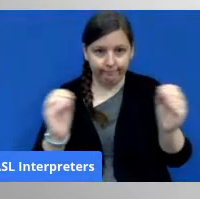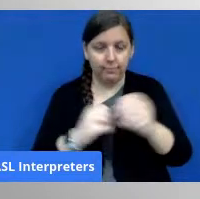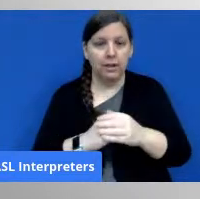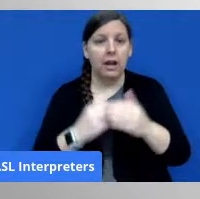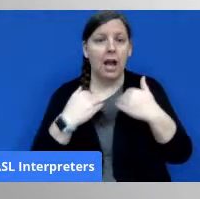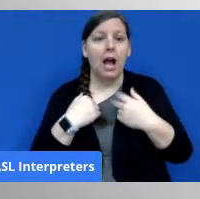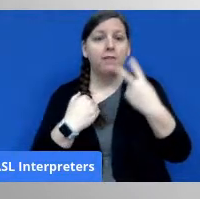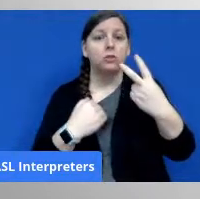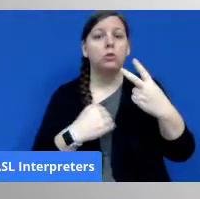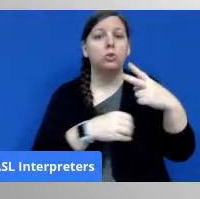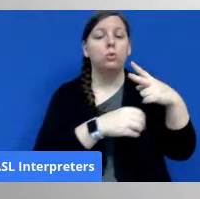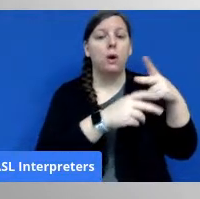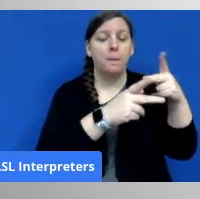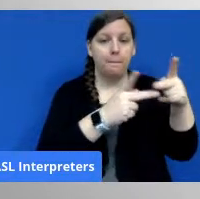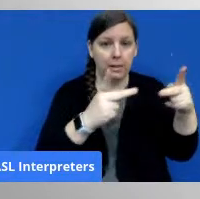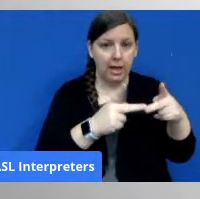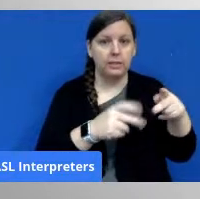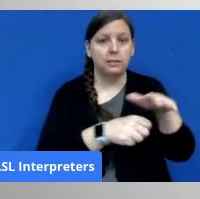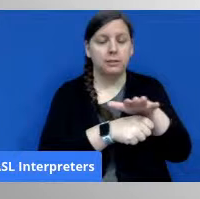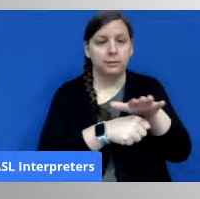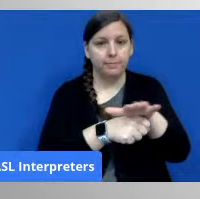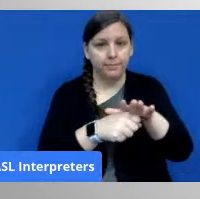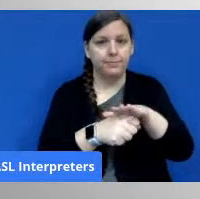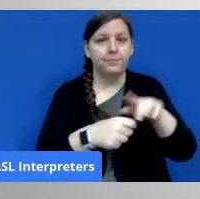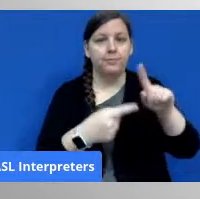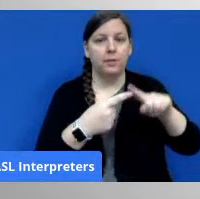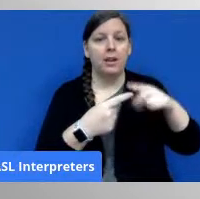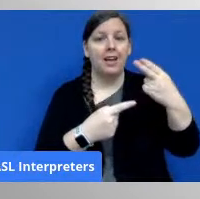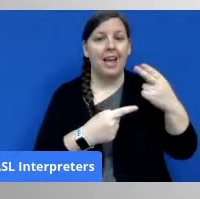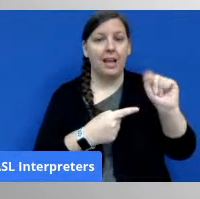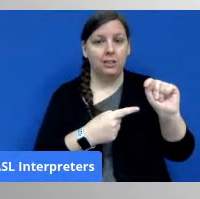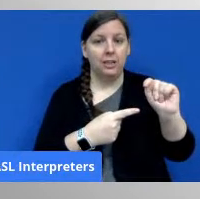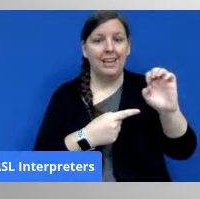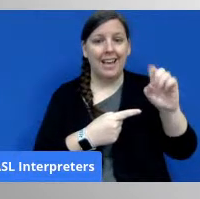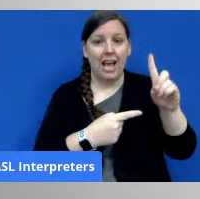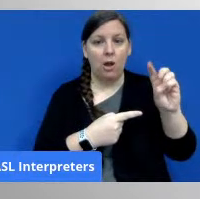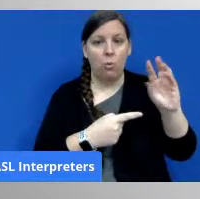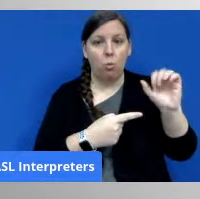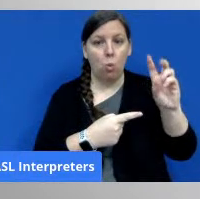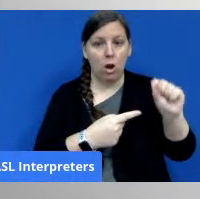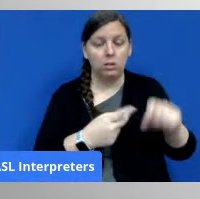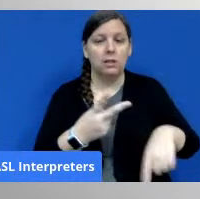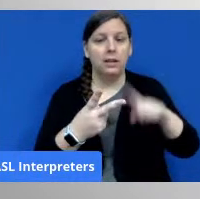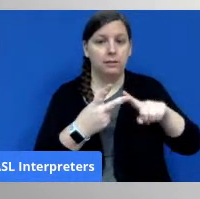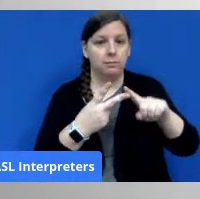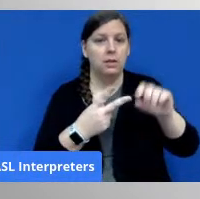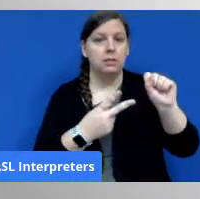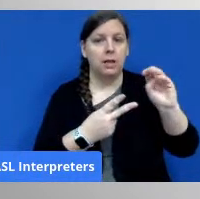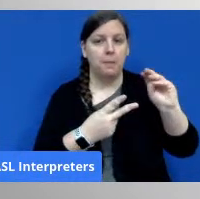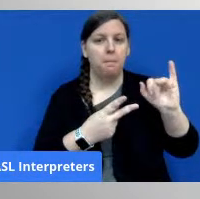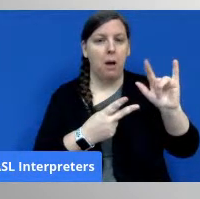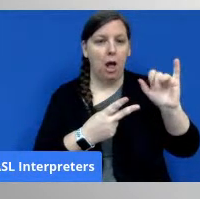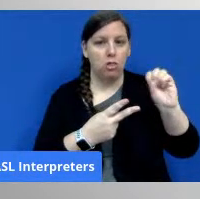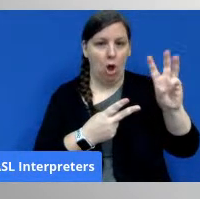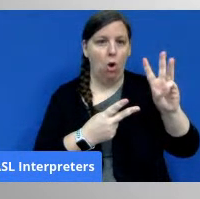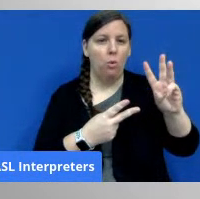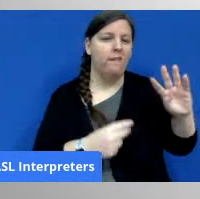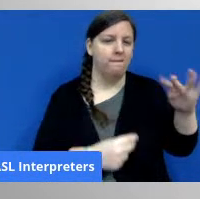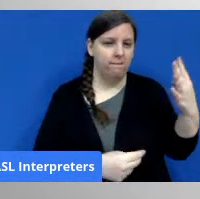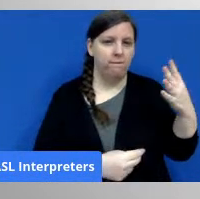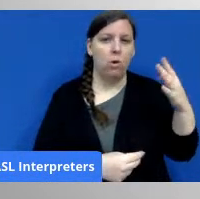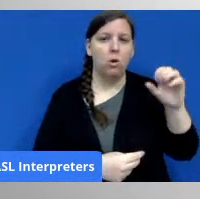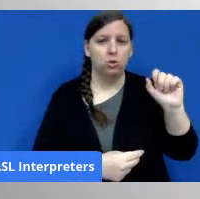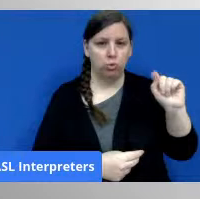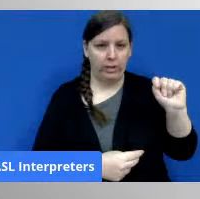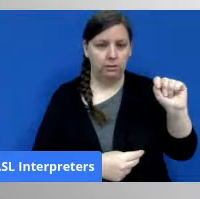Edwards location, which is behind the BOE, and then the Smilo location, which is on 4th Street. It's open to all students at